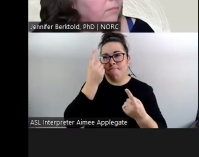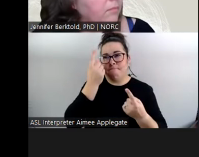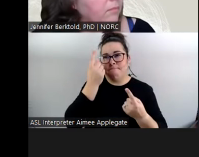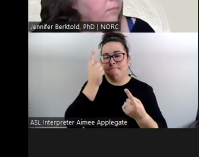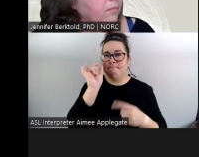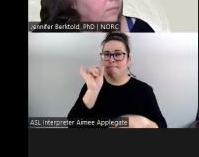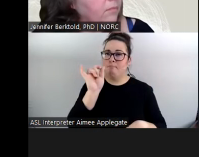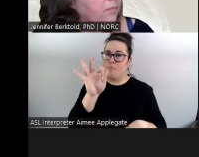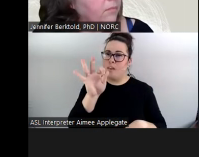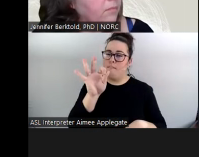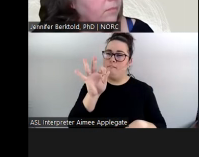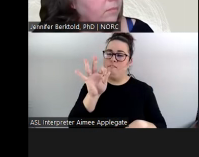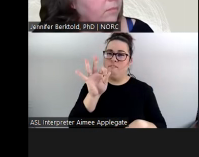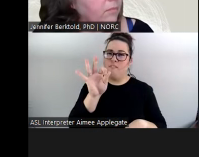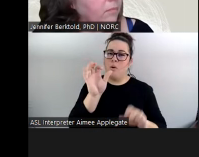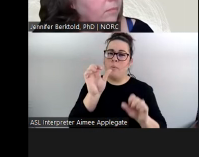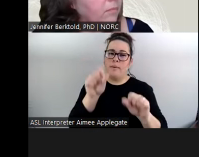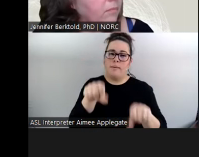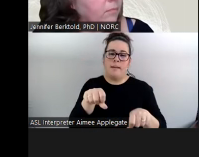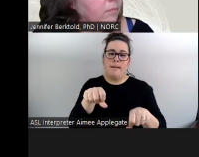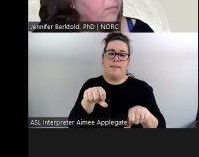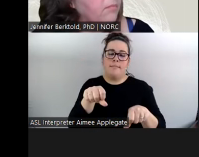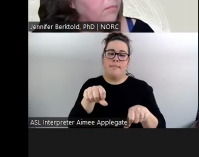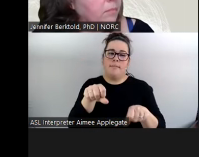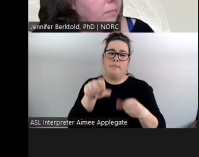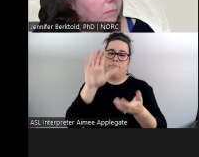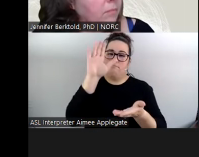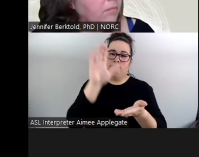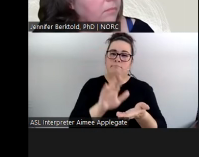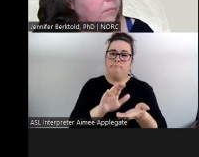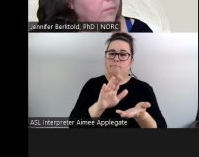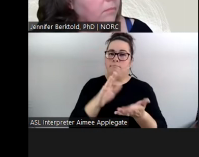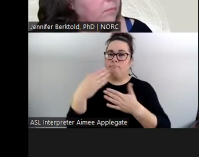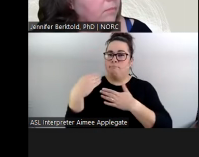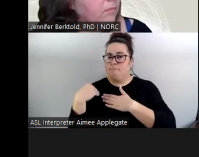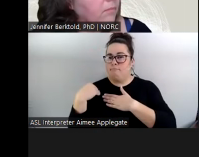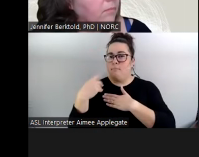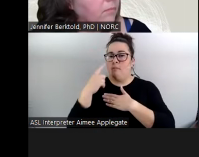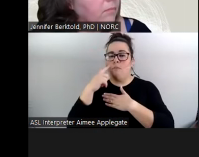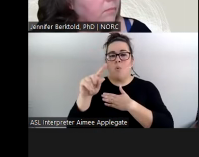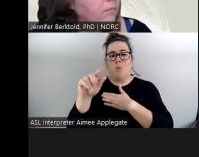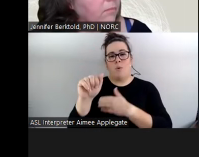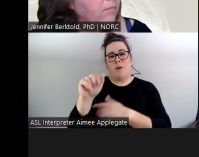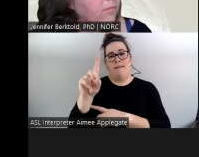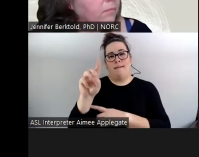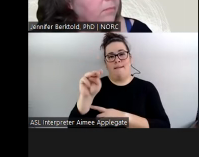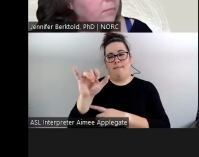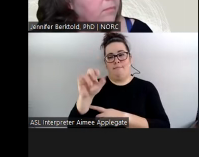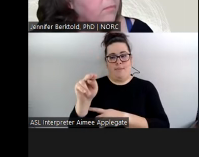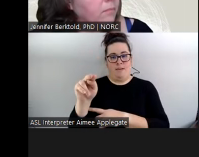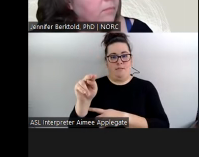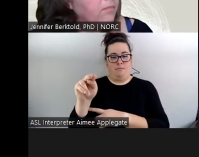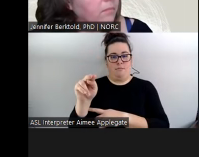reduce the maybe admin burden of like community organizations having to